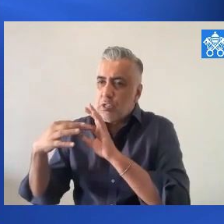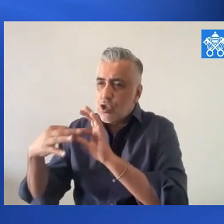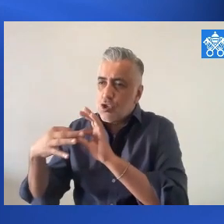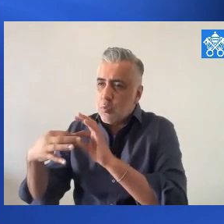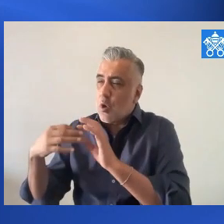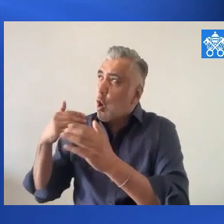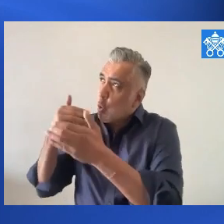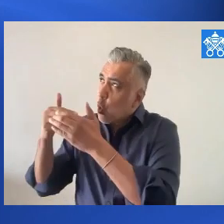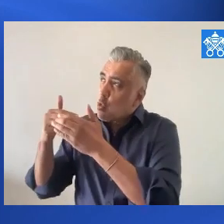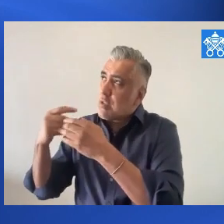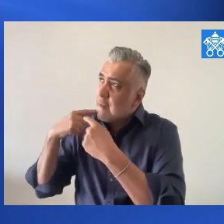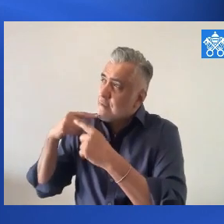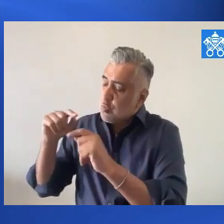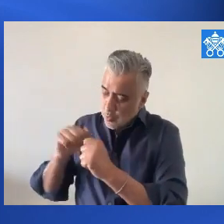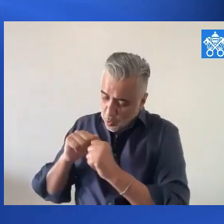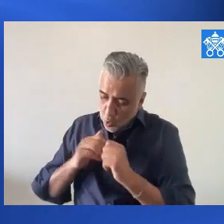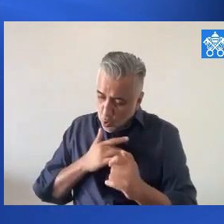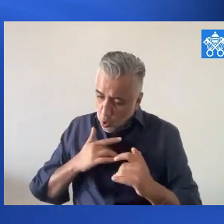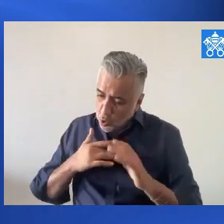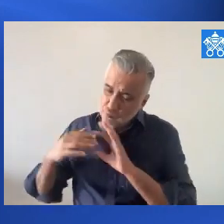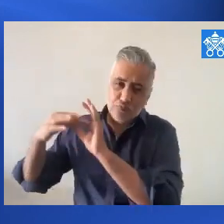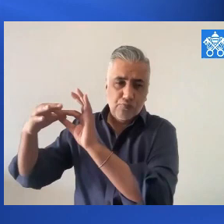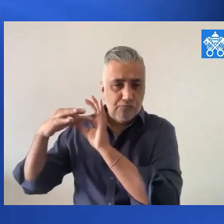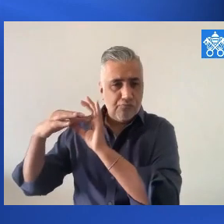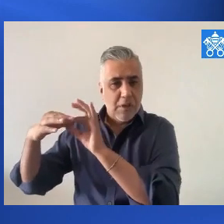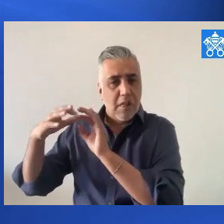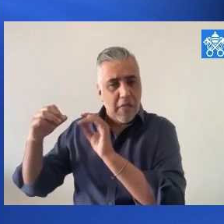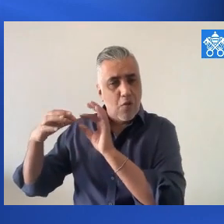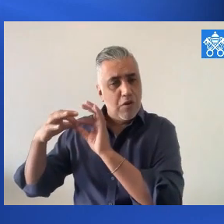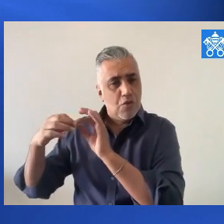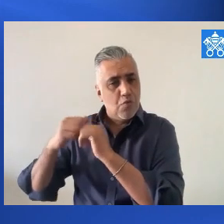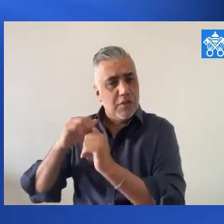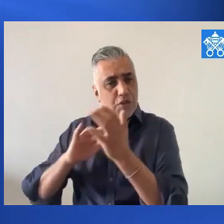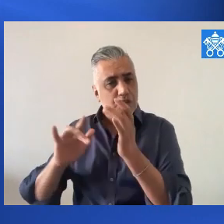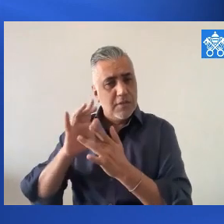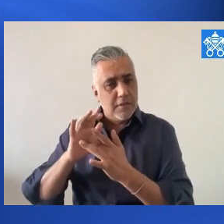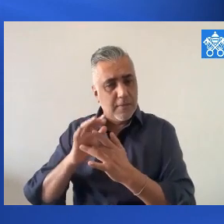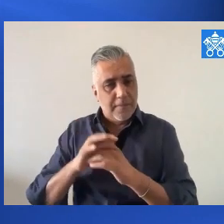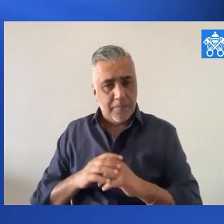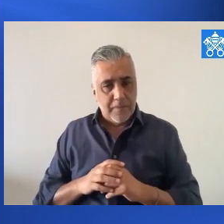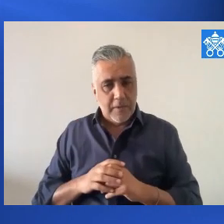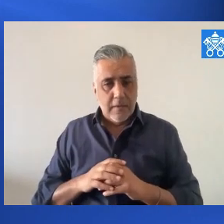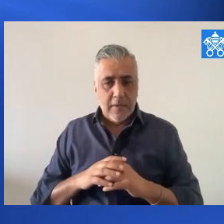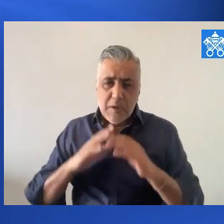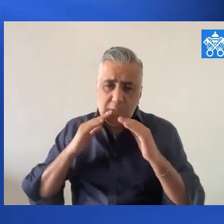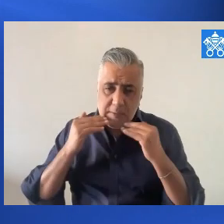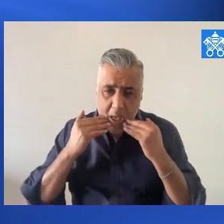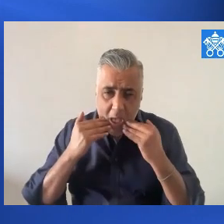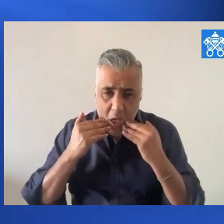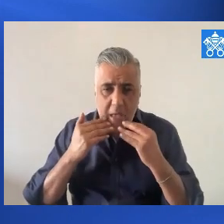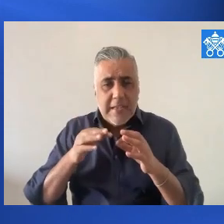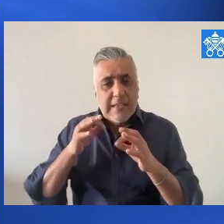the kind of relationship we need to have in our prayer. Closeness and affective with our heart. Relationship with